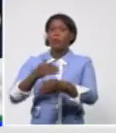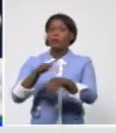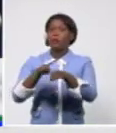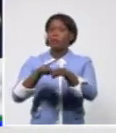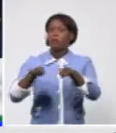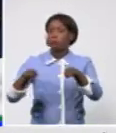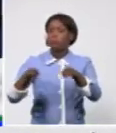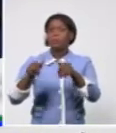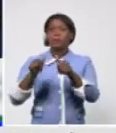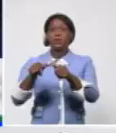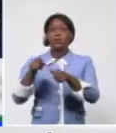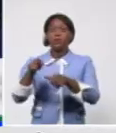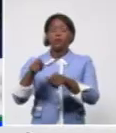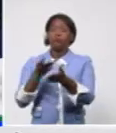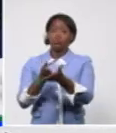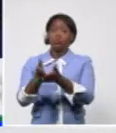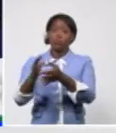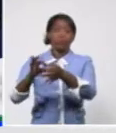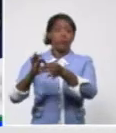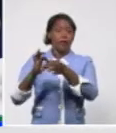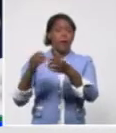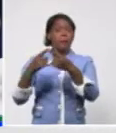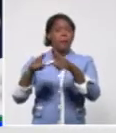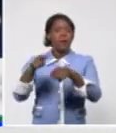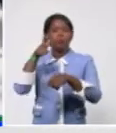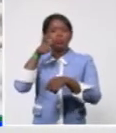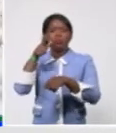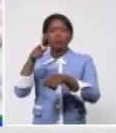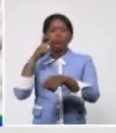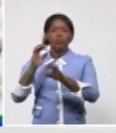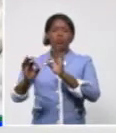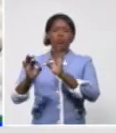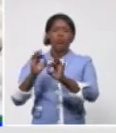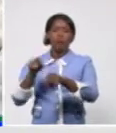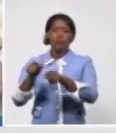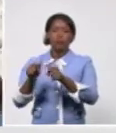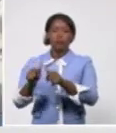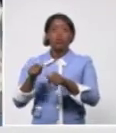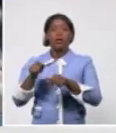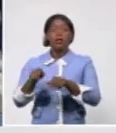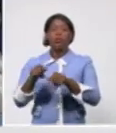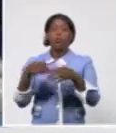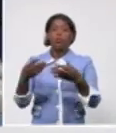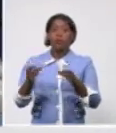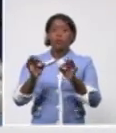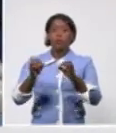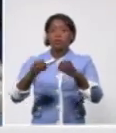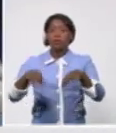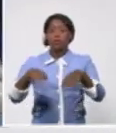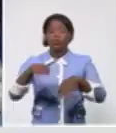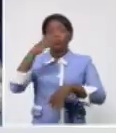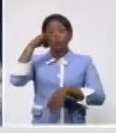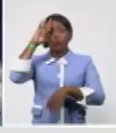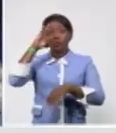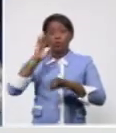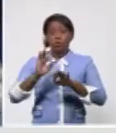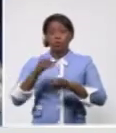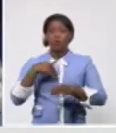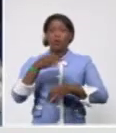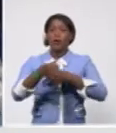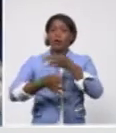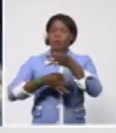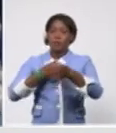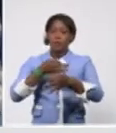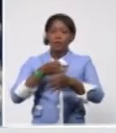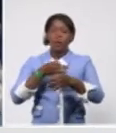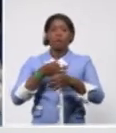of confirmed cases seem positive. However, the risk of the spread of